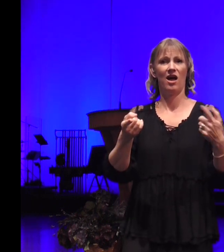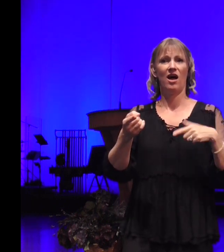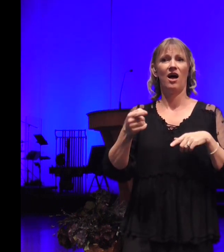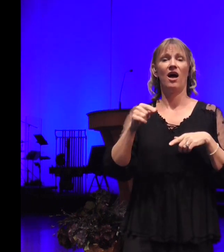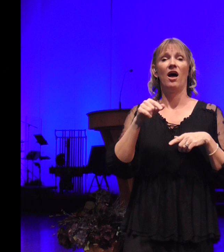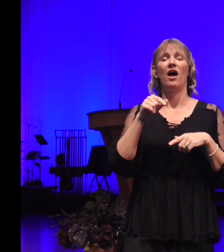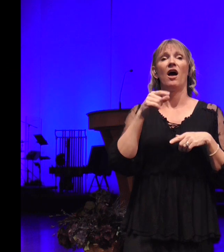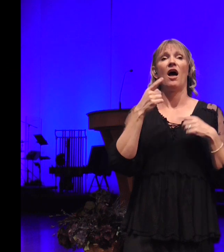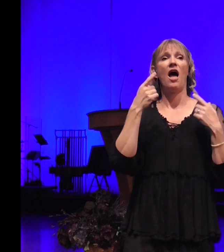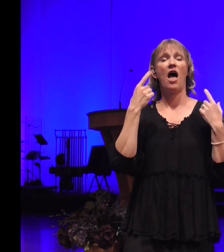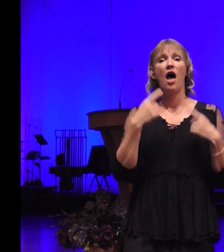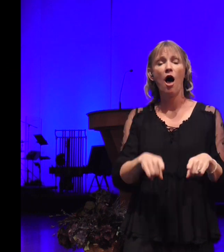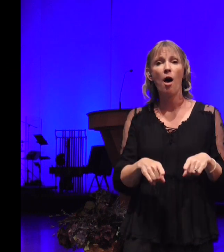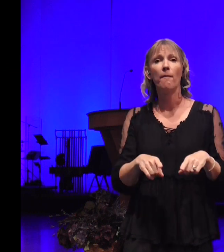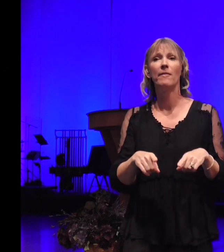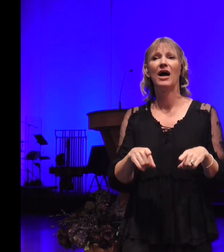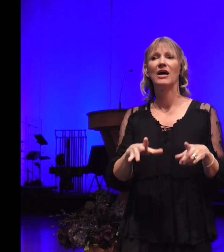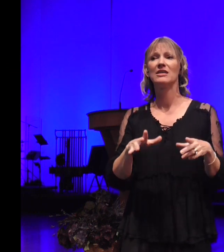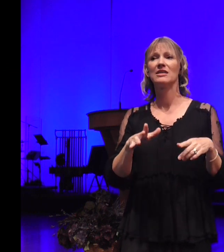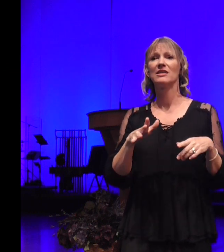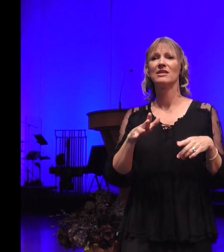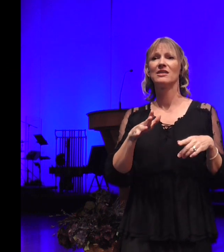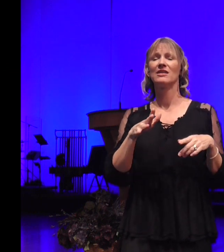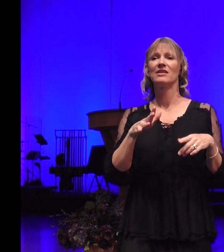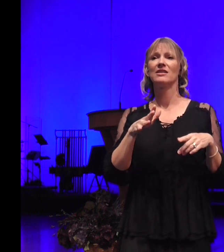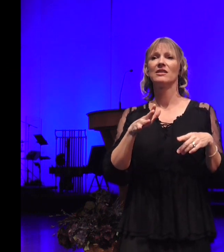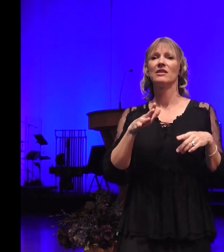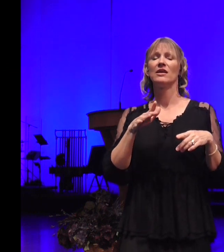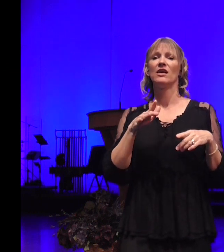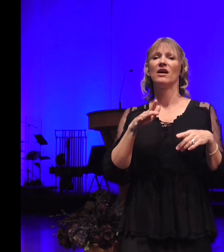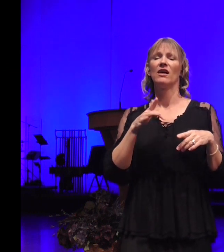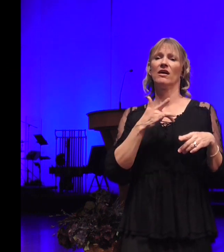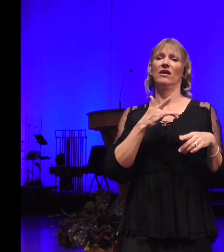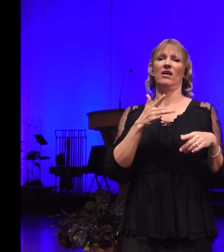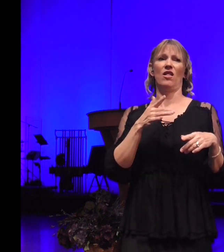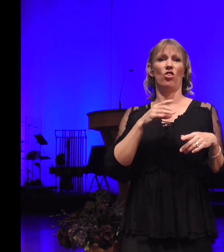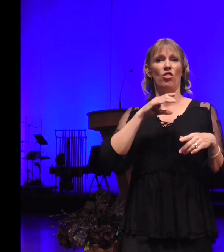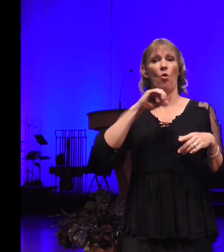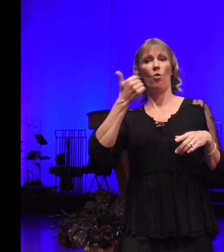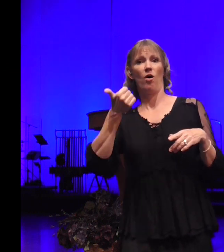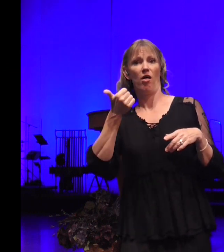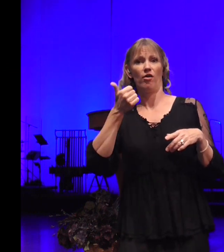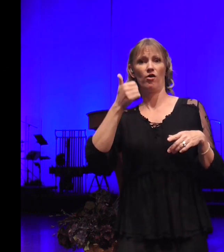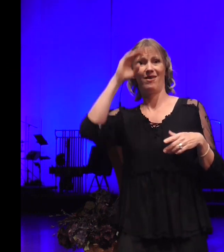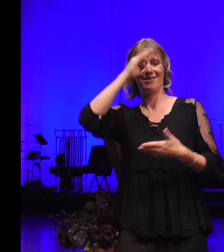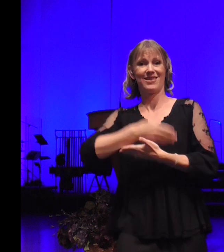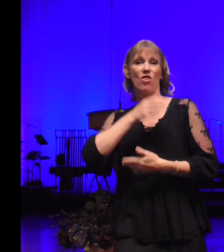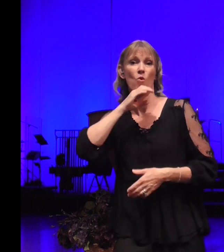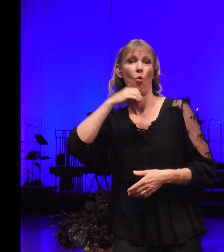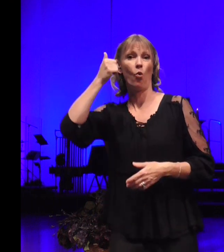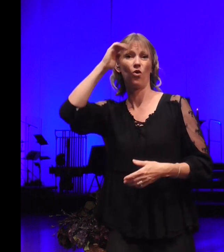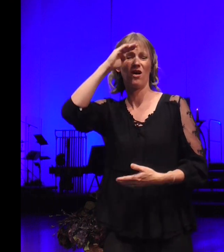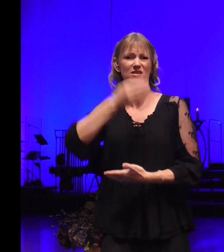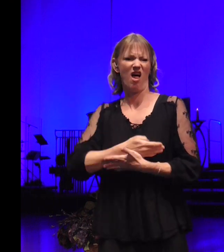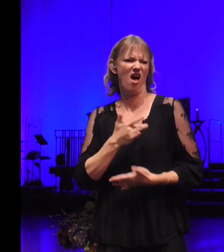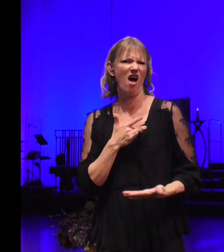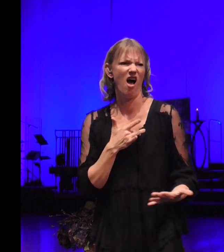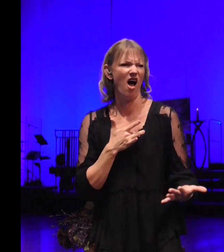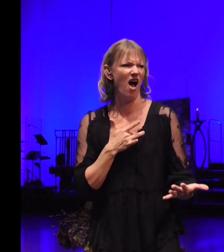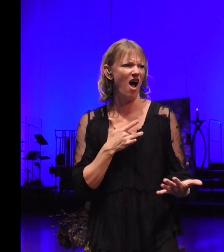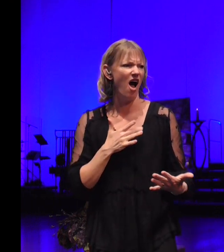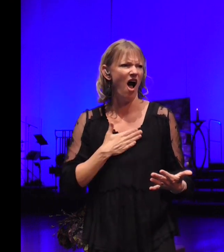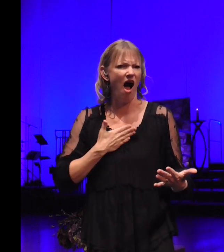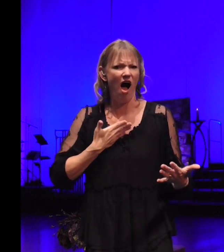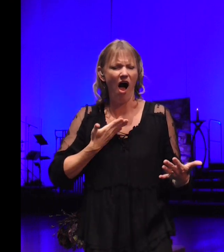this is all painstaking to the heart of the other son, the oldest son, who's